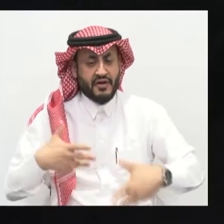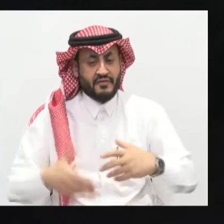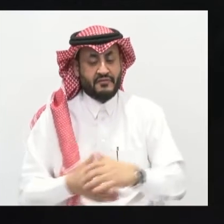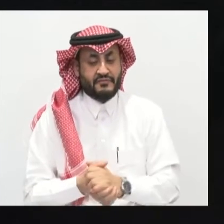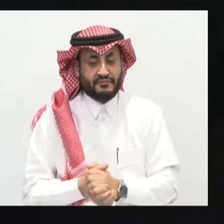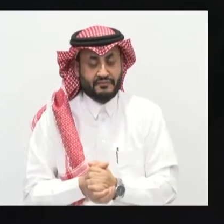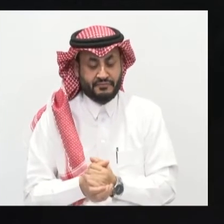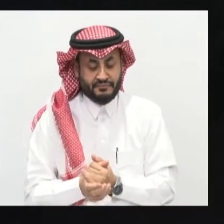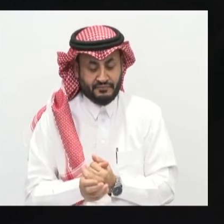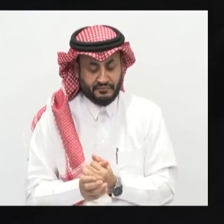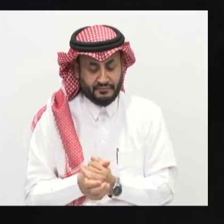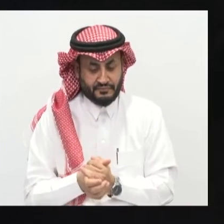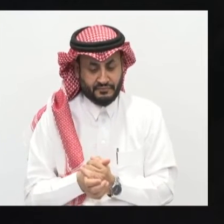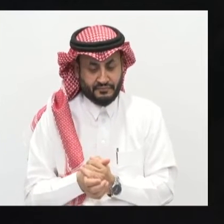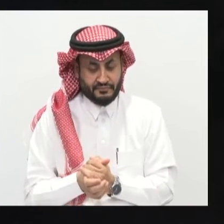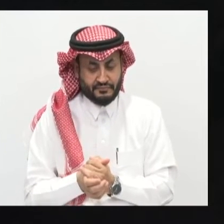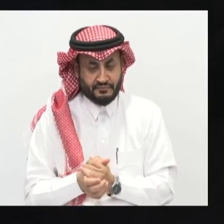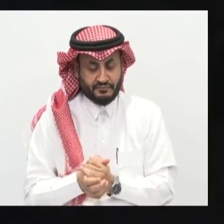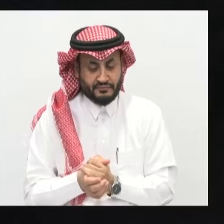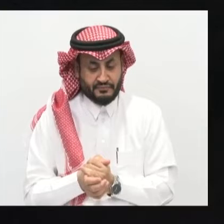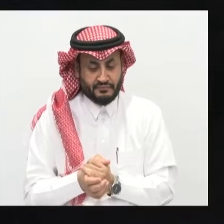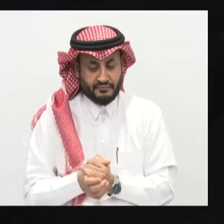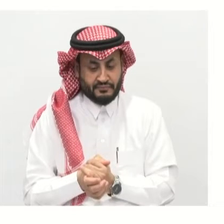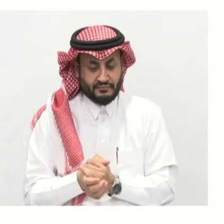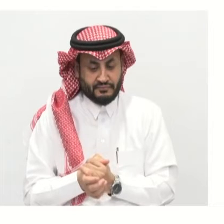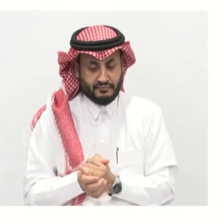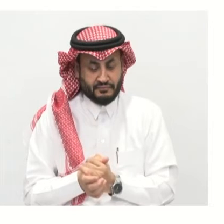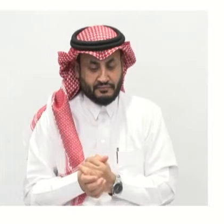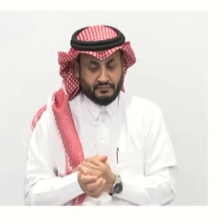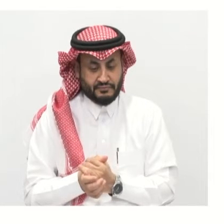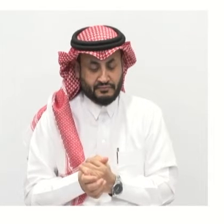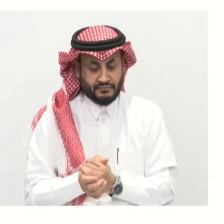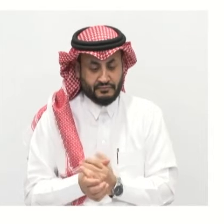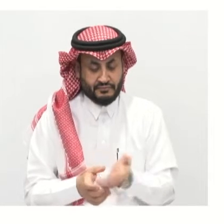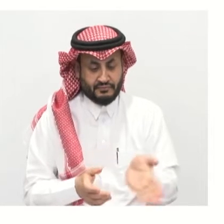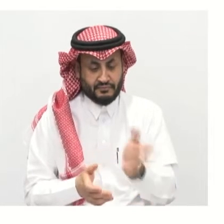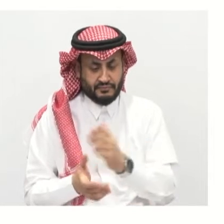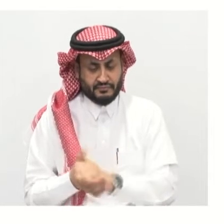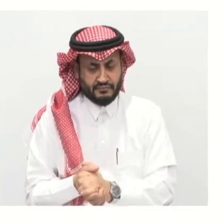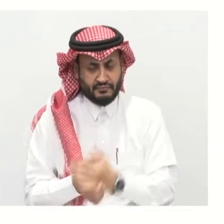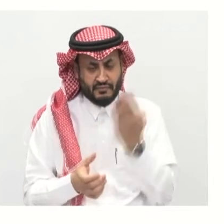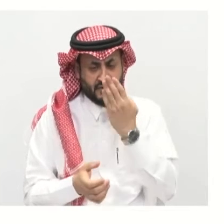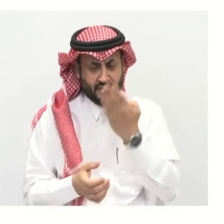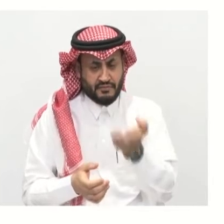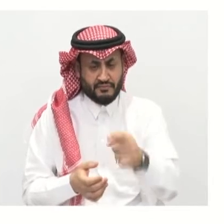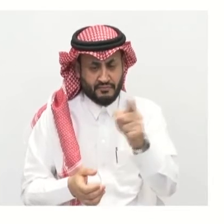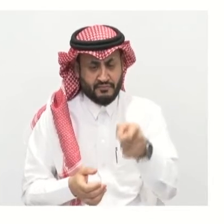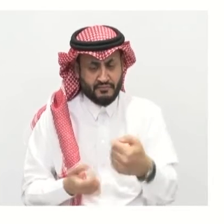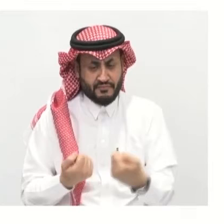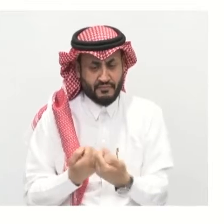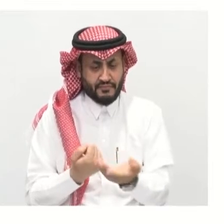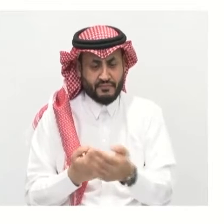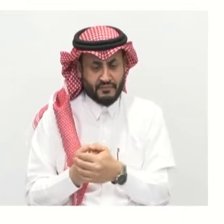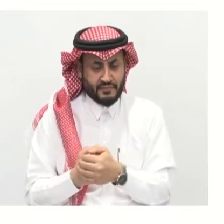trusted, that she trusted you to tell you how she feels, right? Okay. Now let's read this question together.